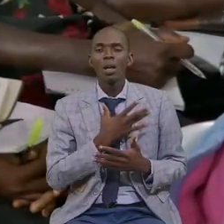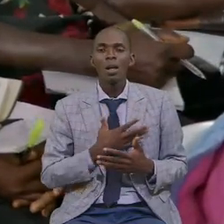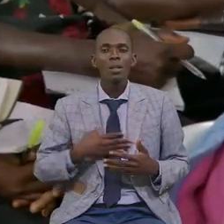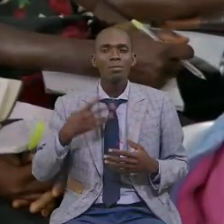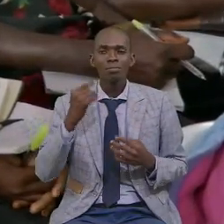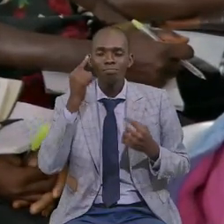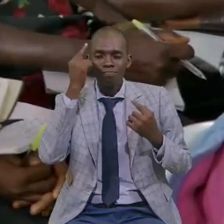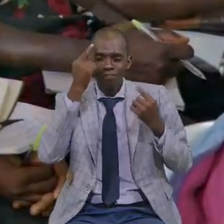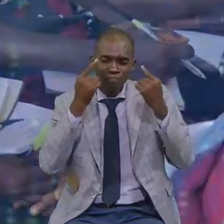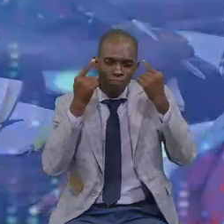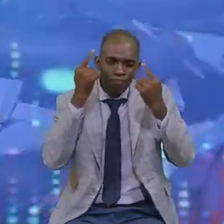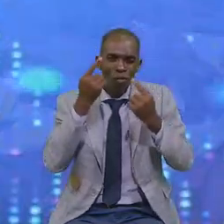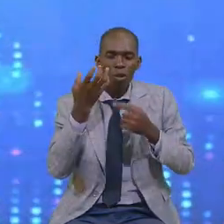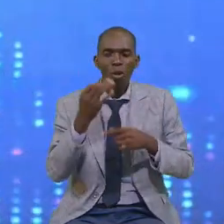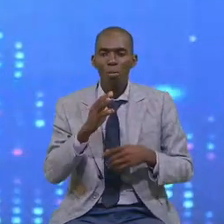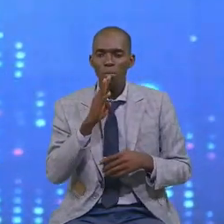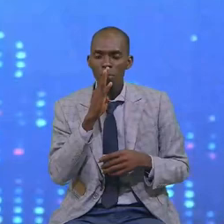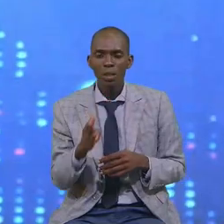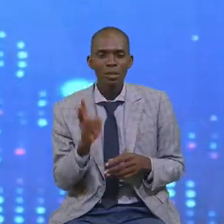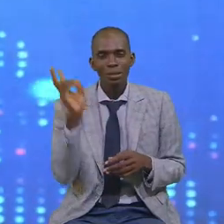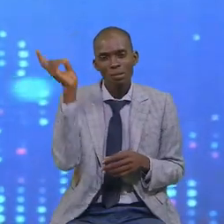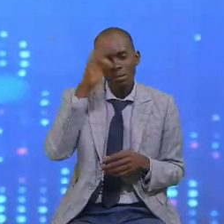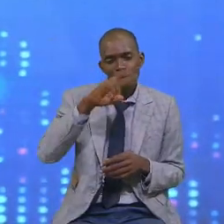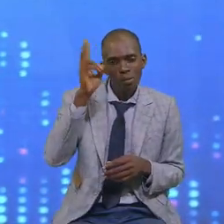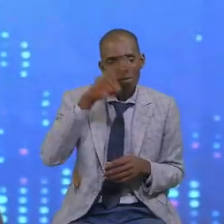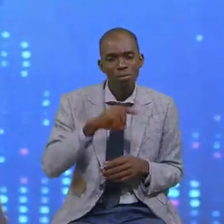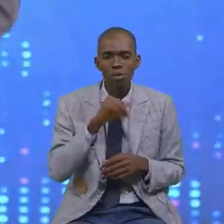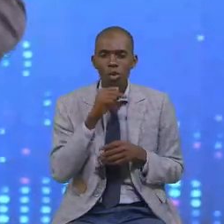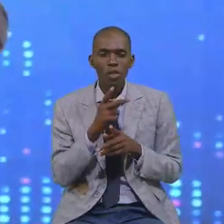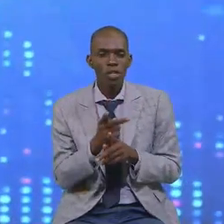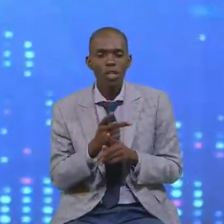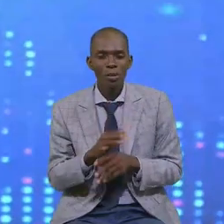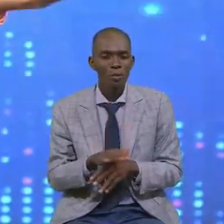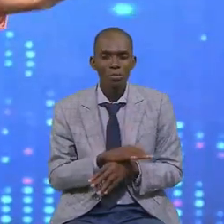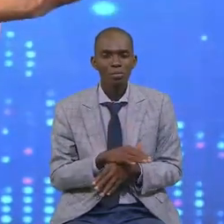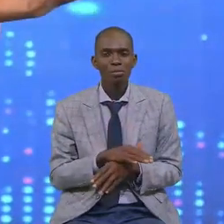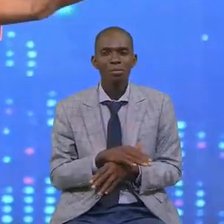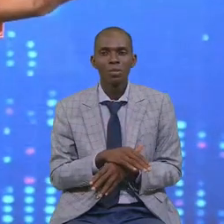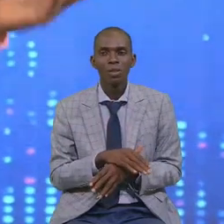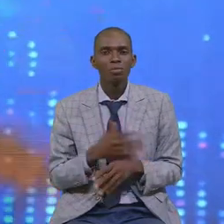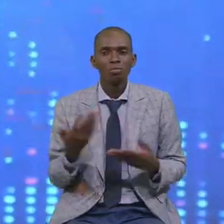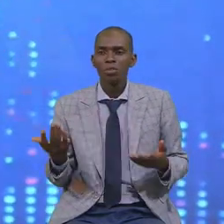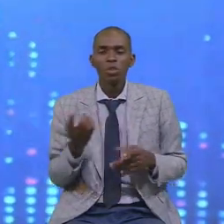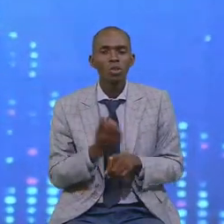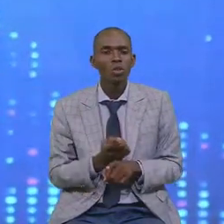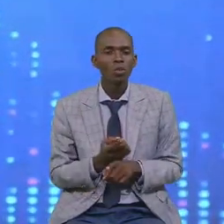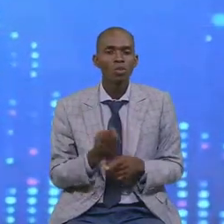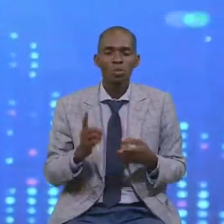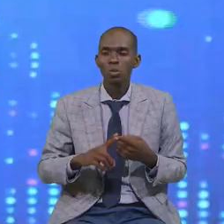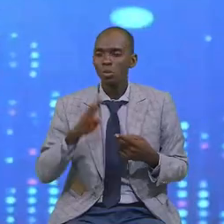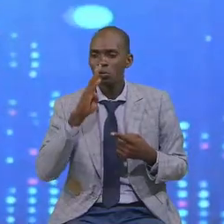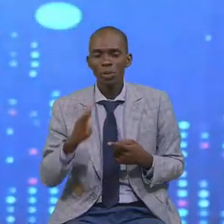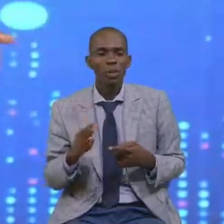being careless, carefree, just to be at ease,